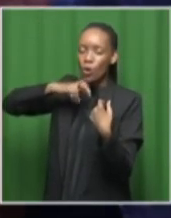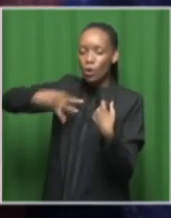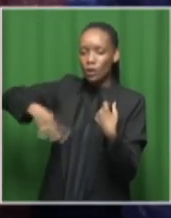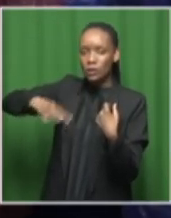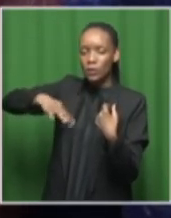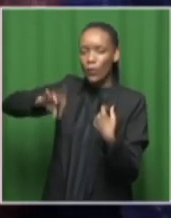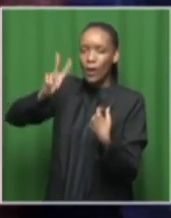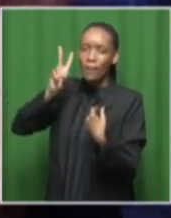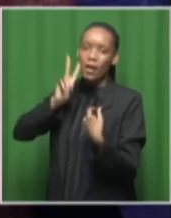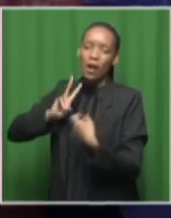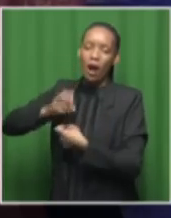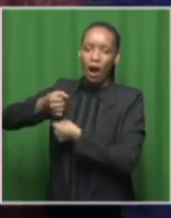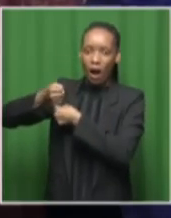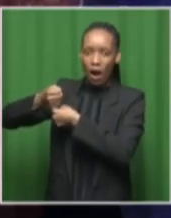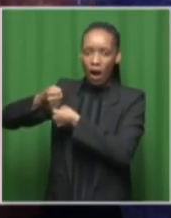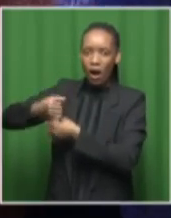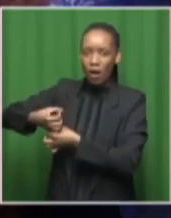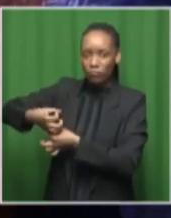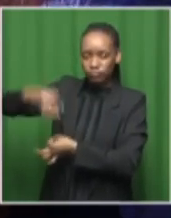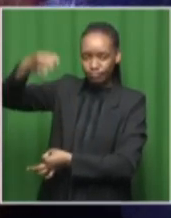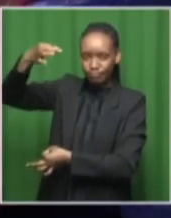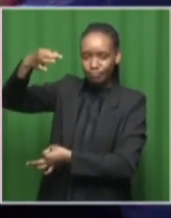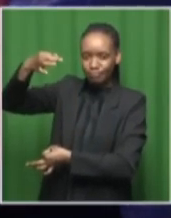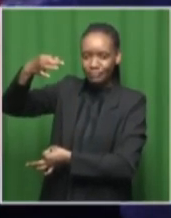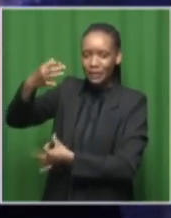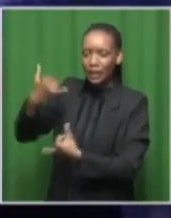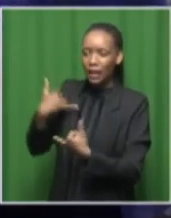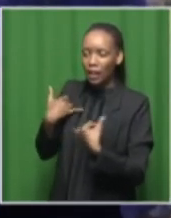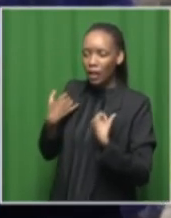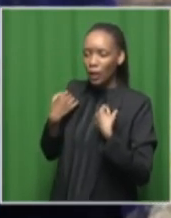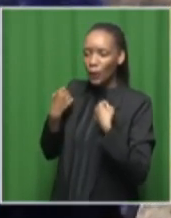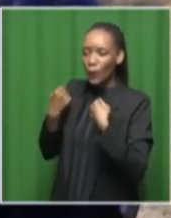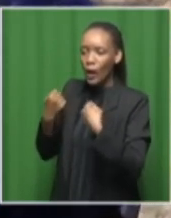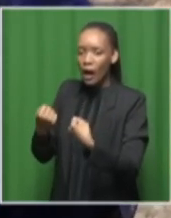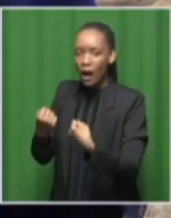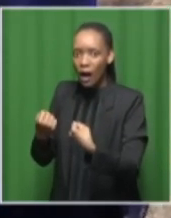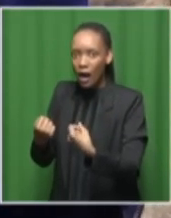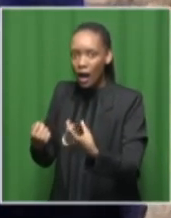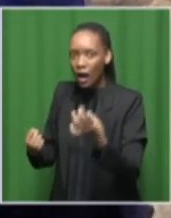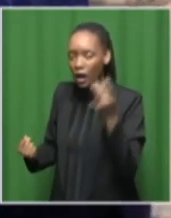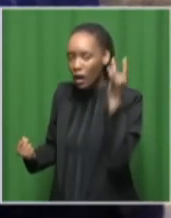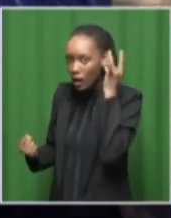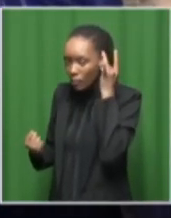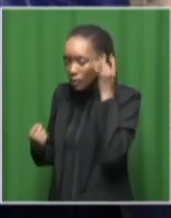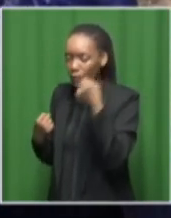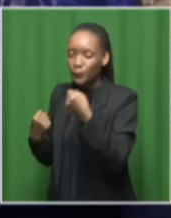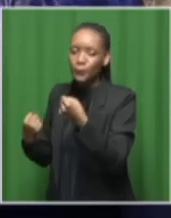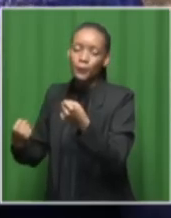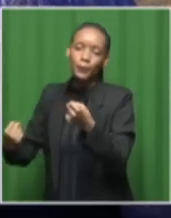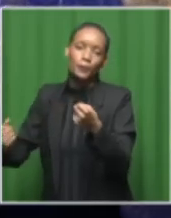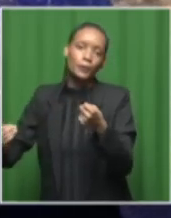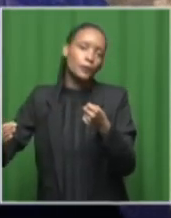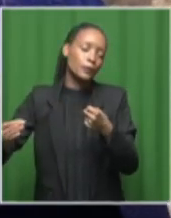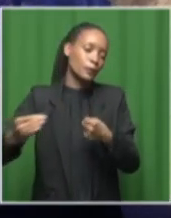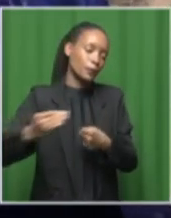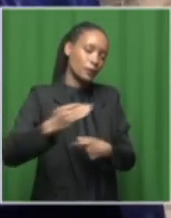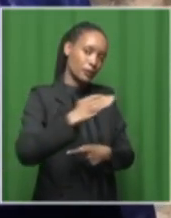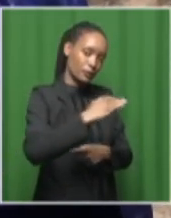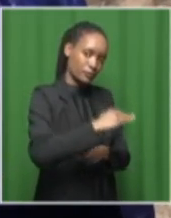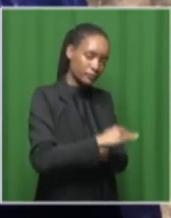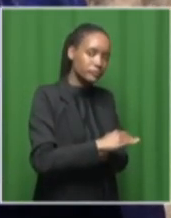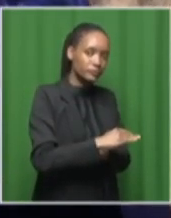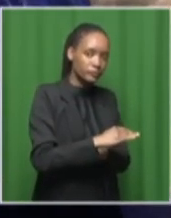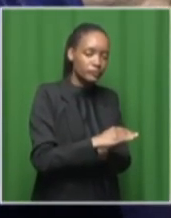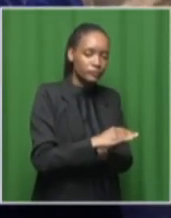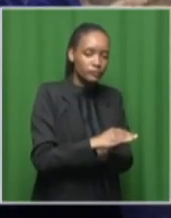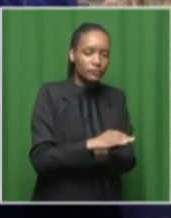that cloud of the death of Buthelezi. We can see the members of the IFP here as well.